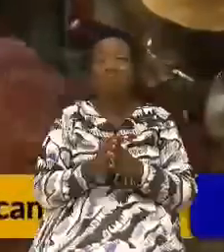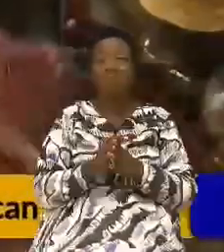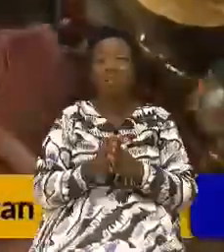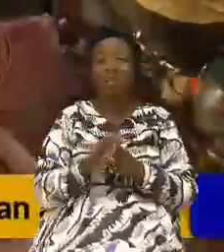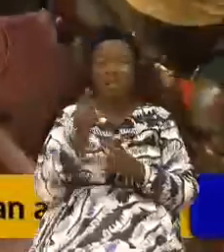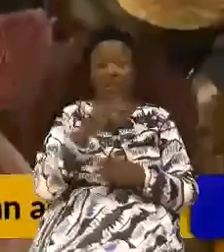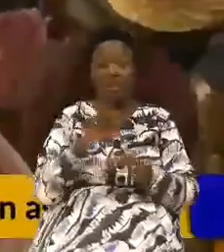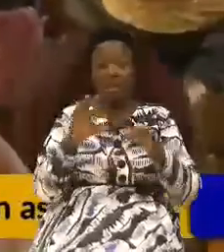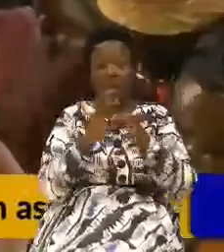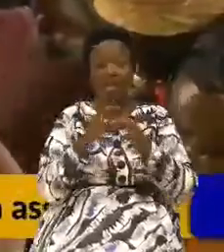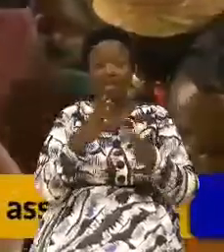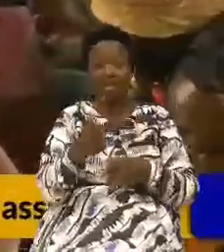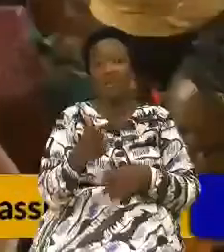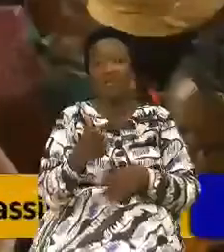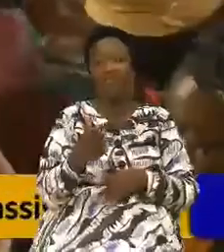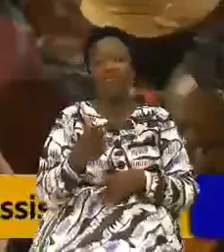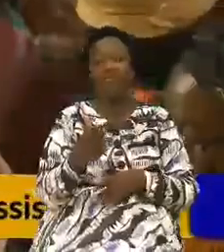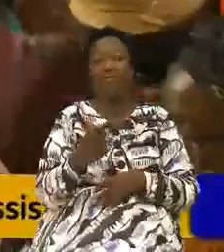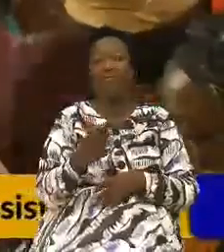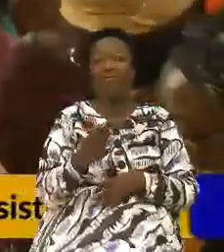presented to you on the screen now.